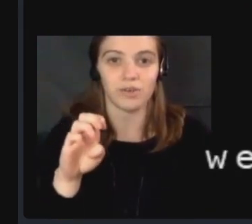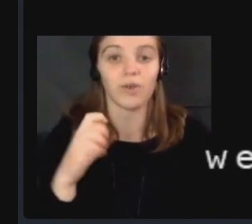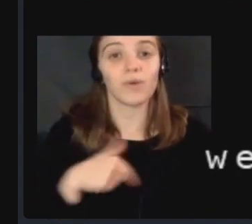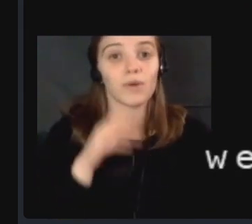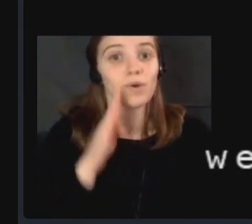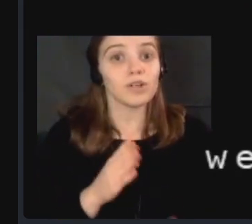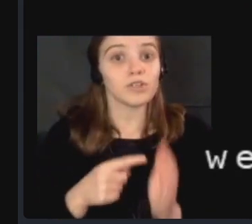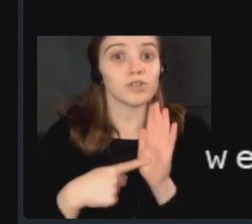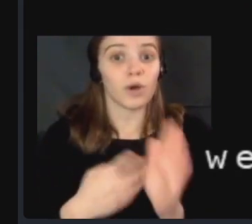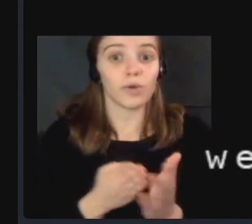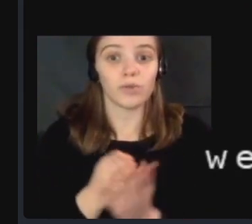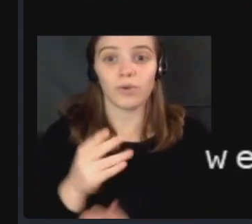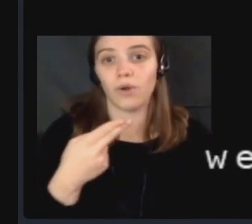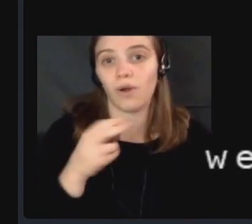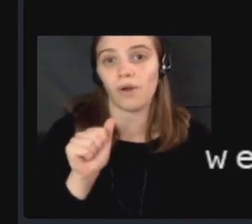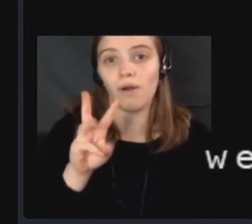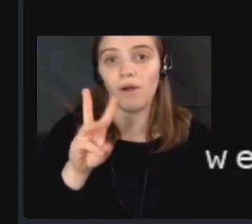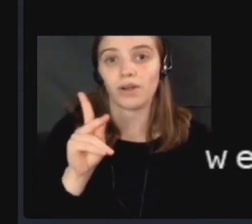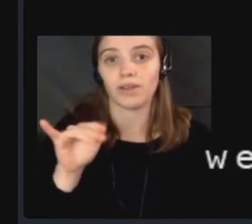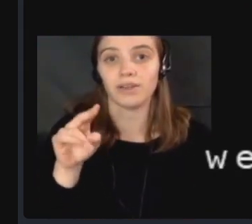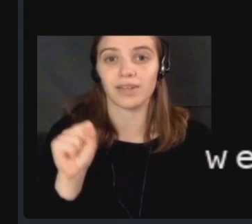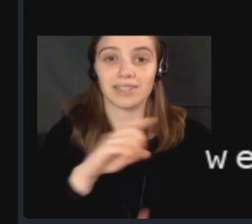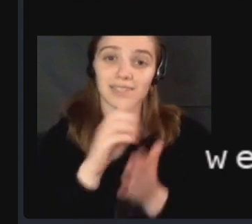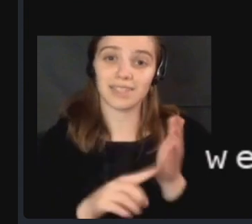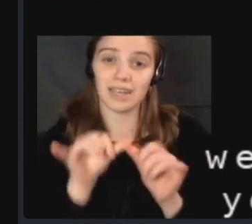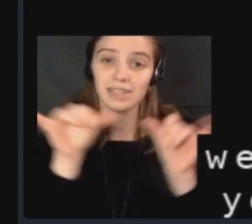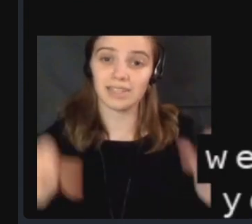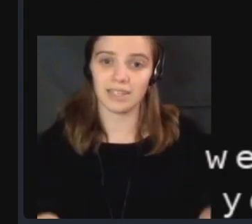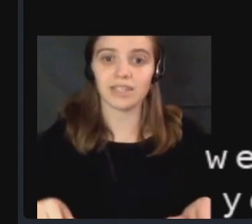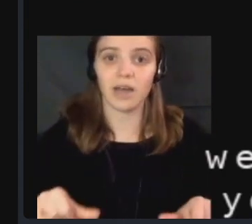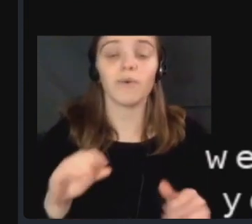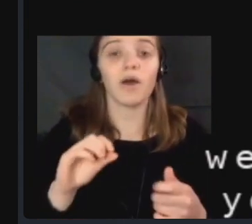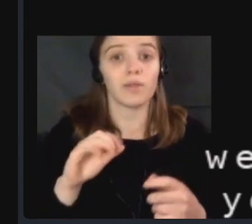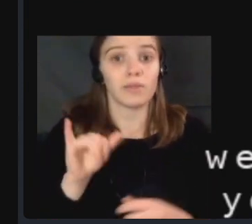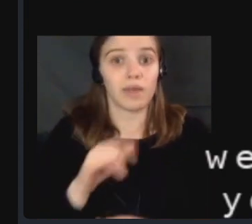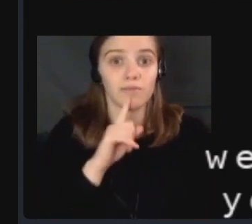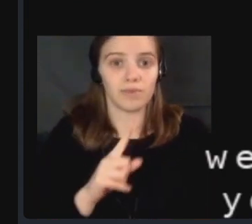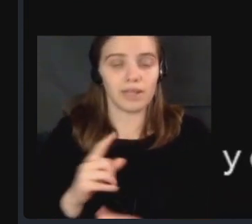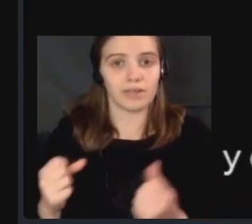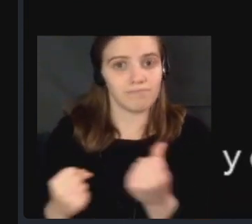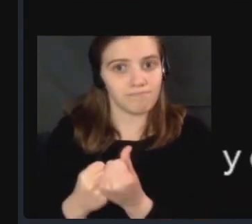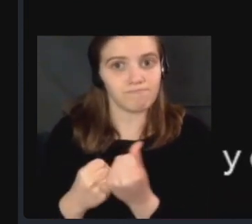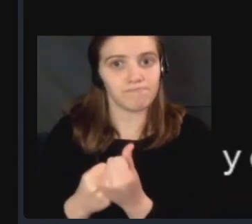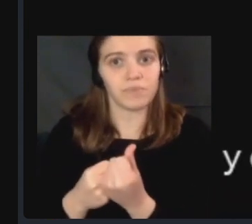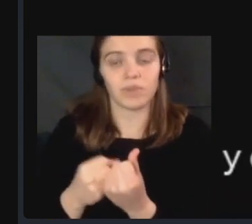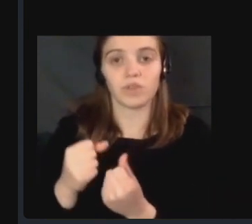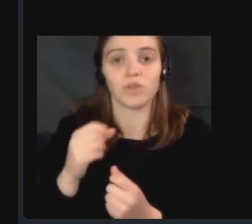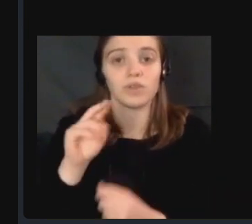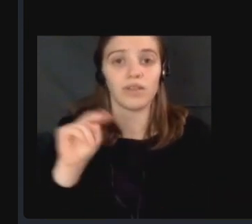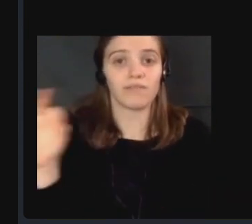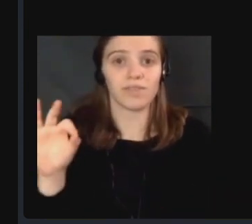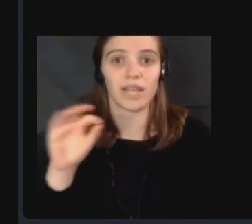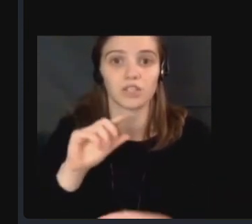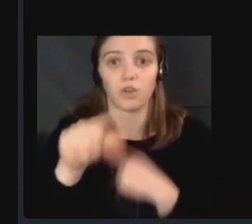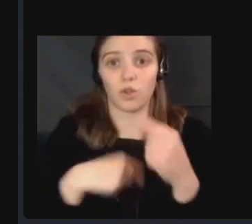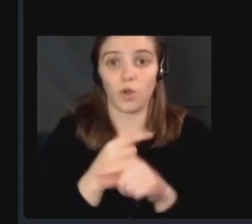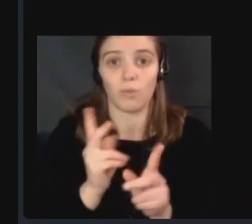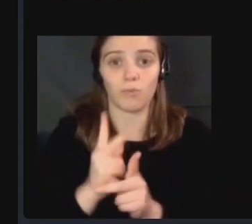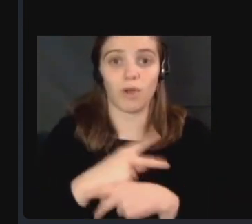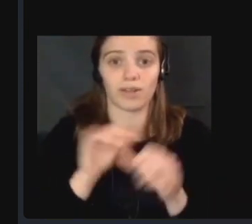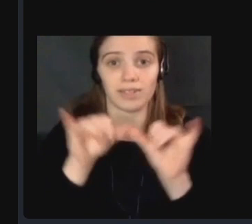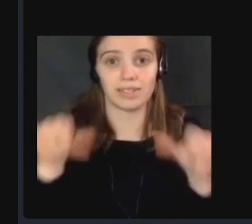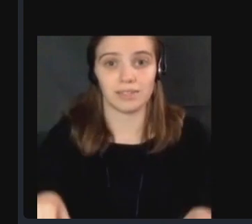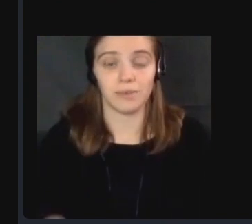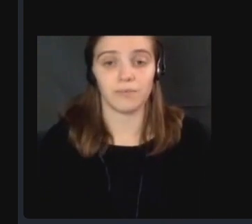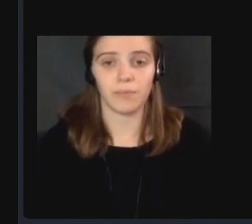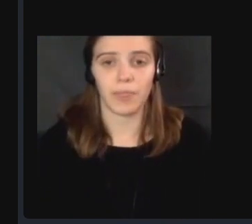System, a Whoa. cinematic design system that powers much of Netflix's global product ecosystem. Wow, wow, wow. Netflix has